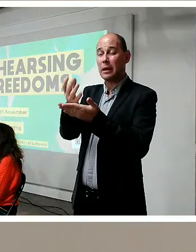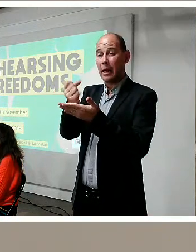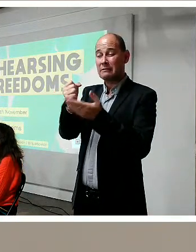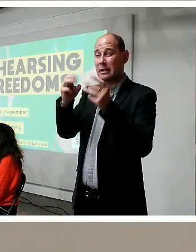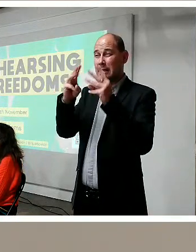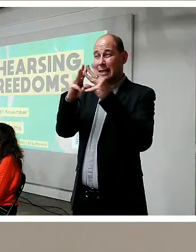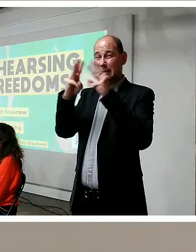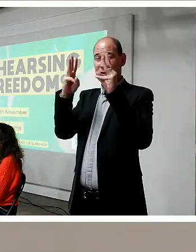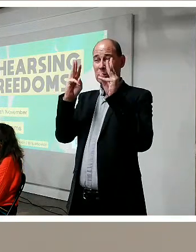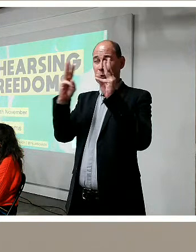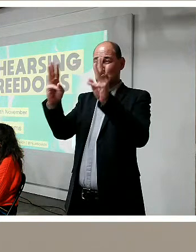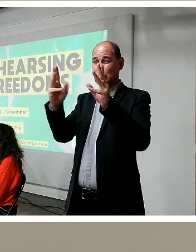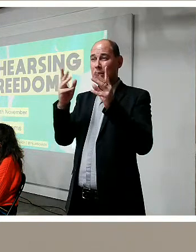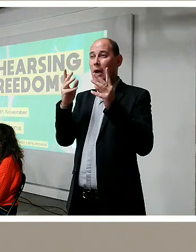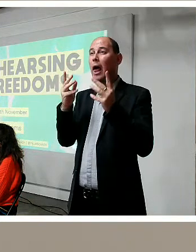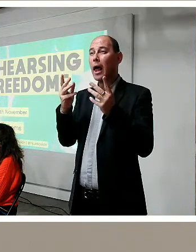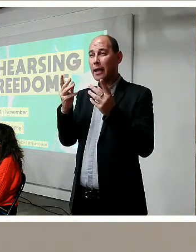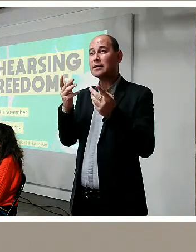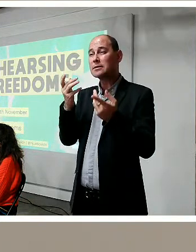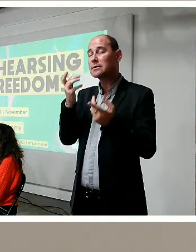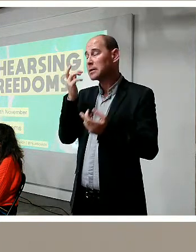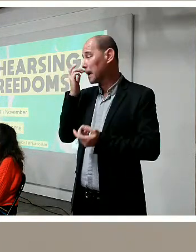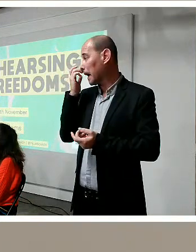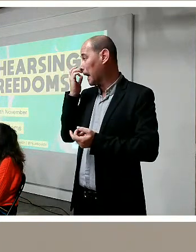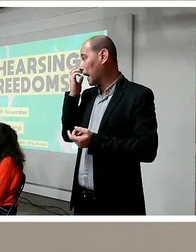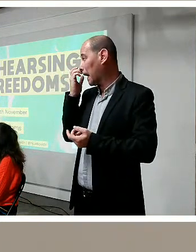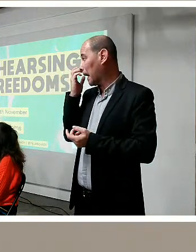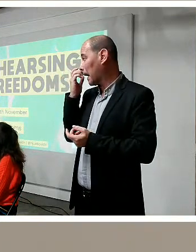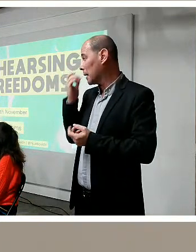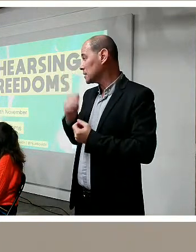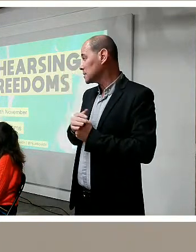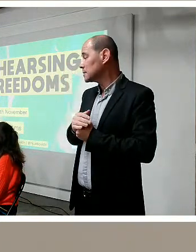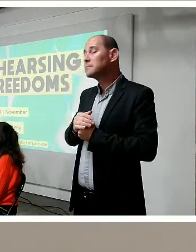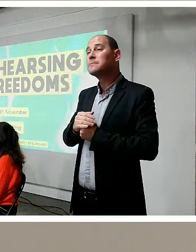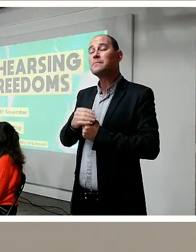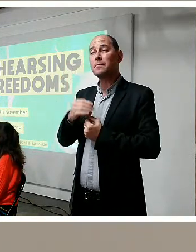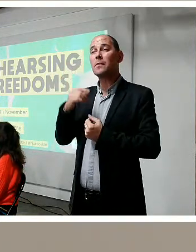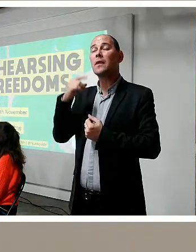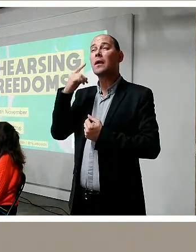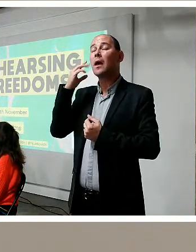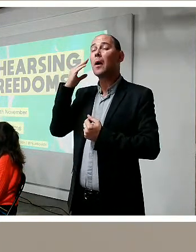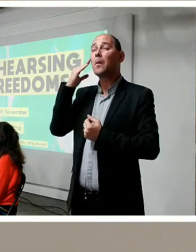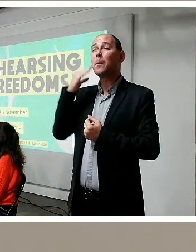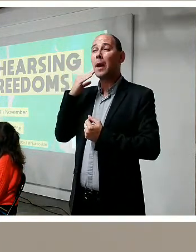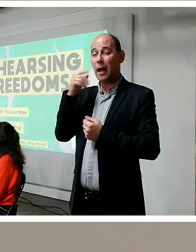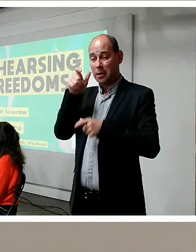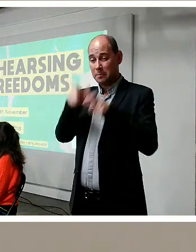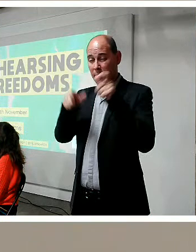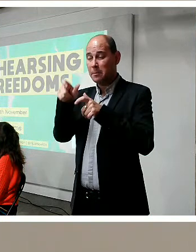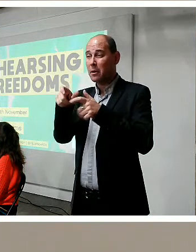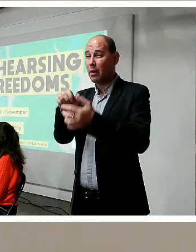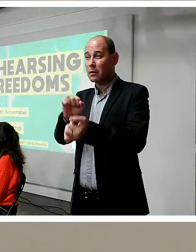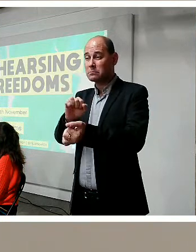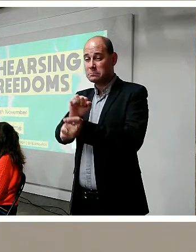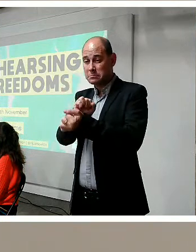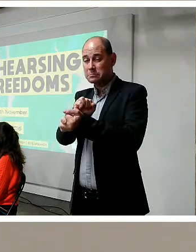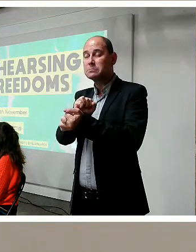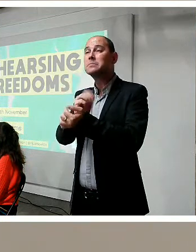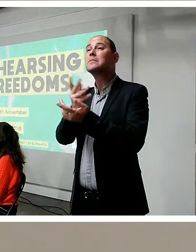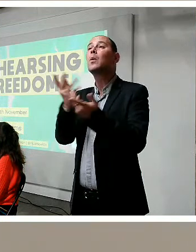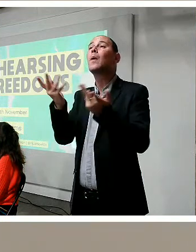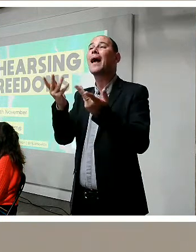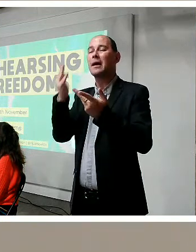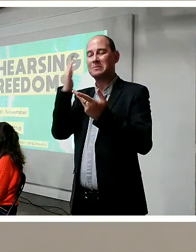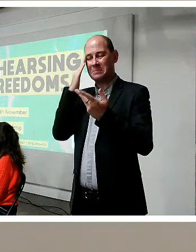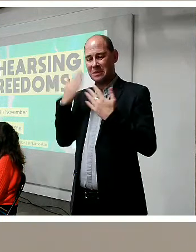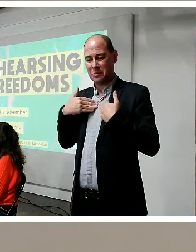institutionalized within its very walls, for example. Where black people are incarcerated in mental health